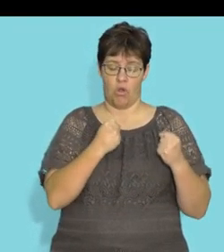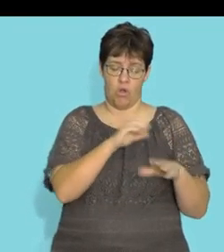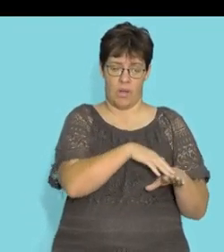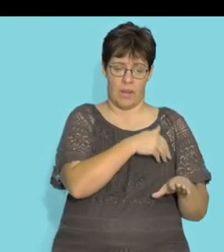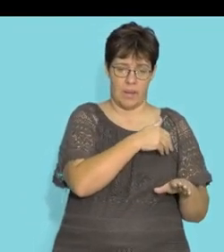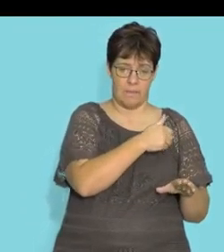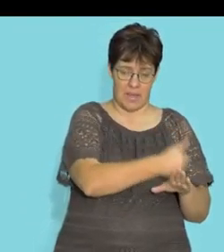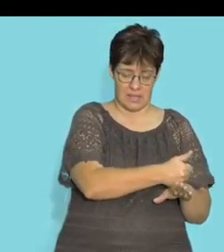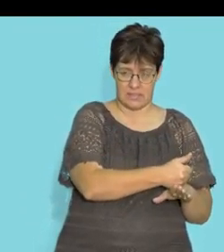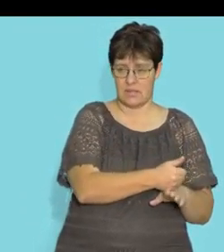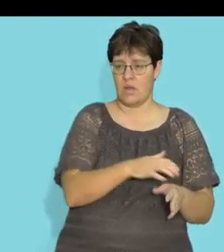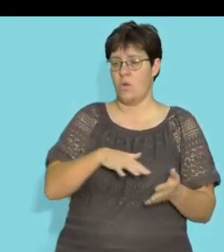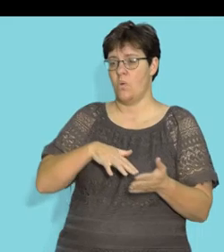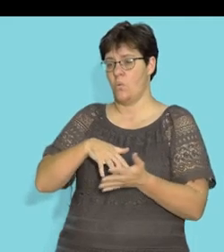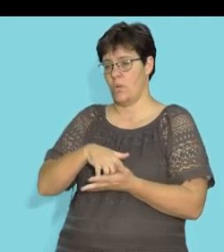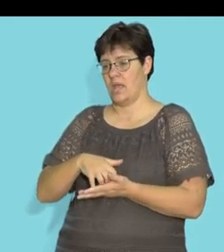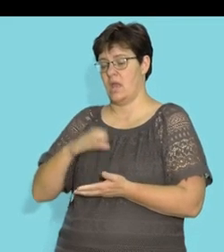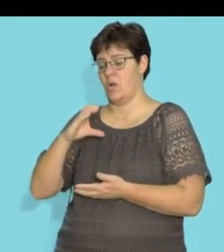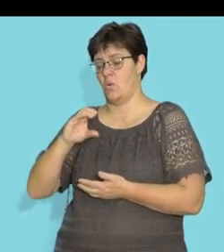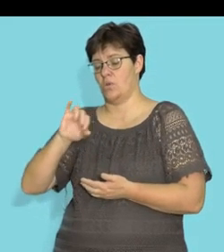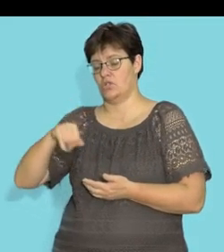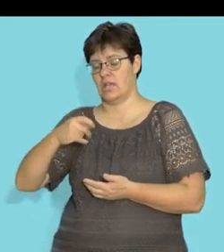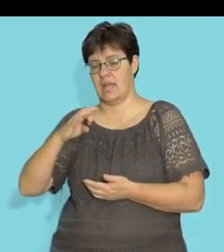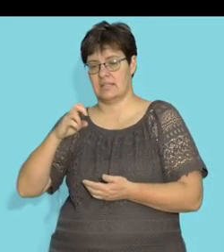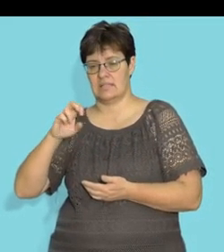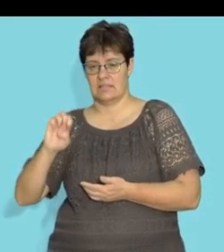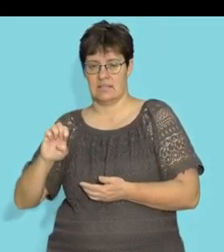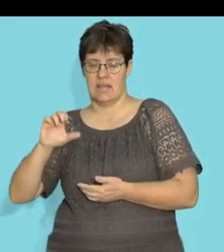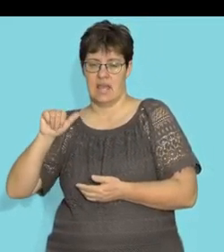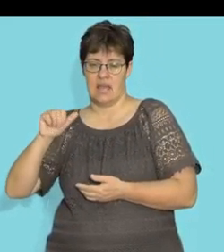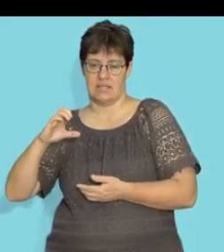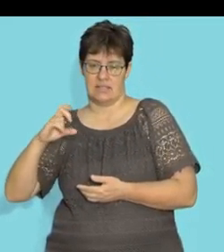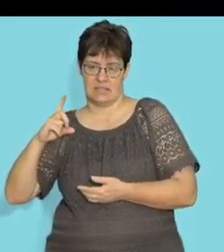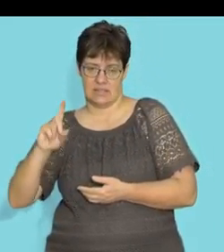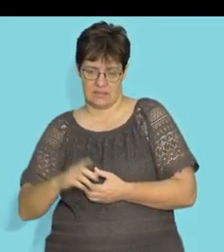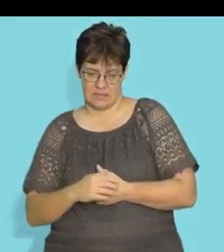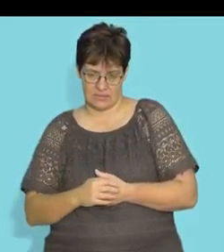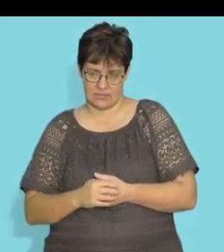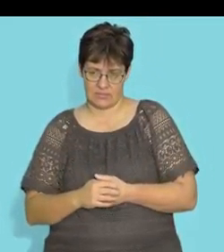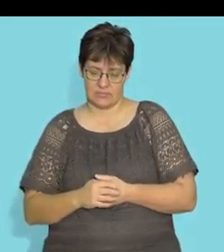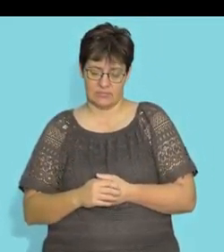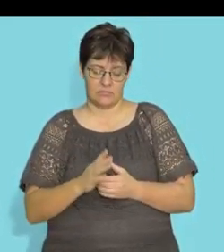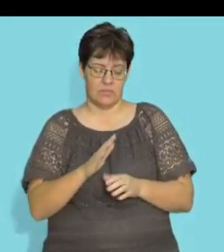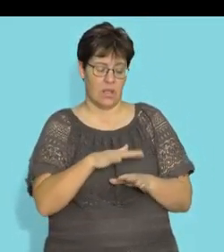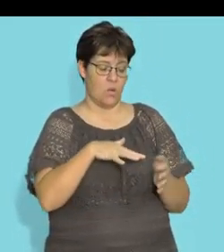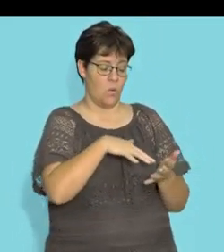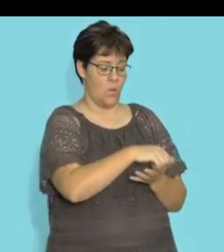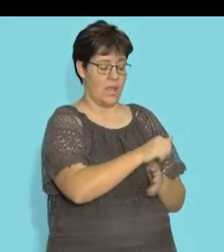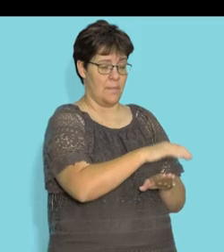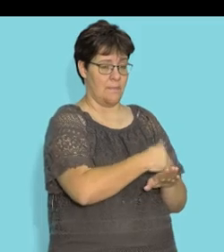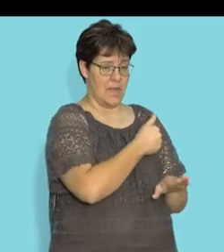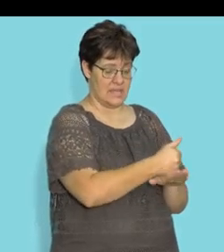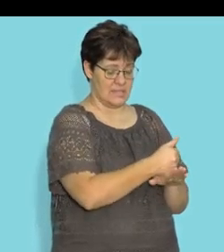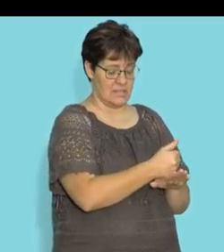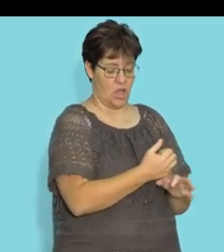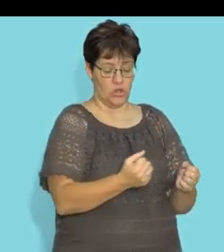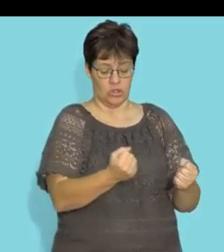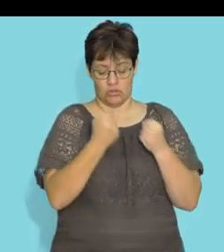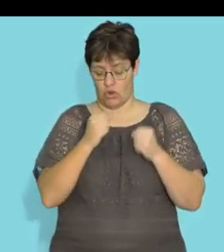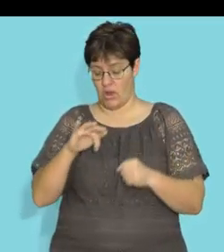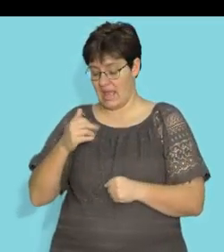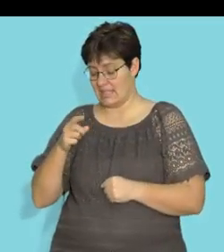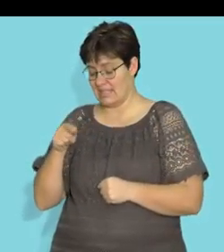sodium chloride coming from hydrogen, that's actually given away that my sodium chloride, my water and